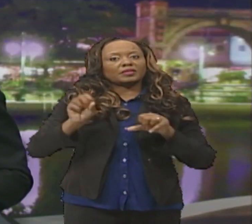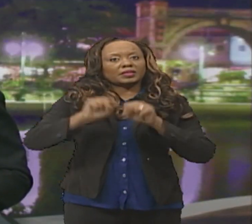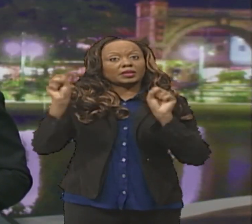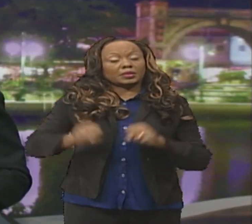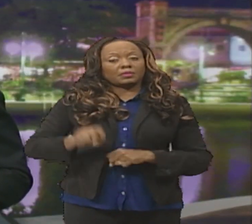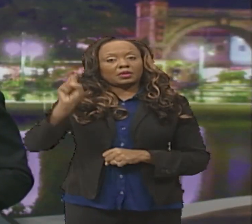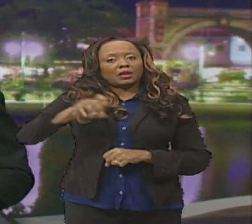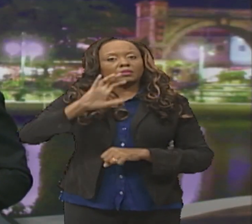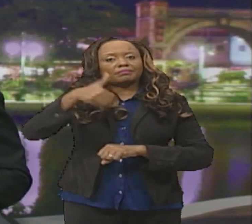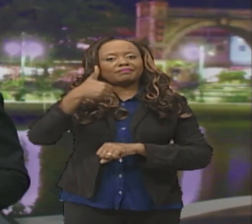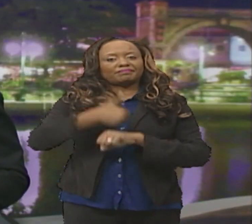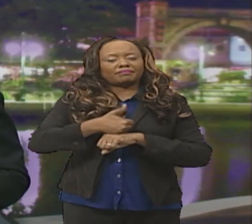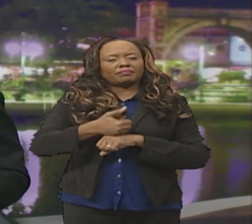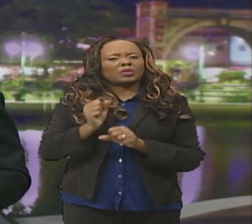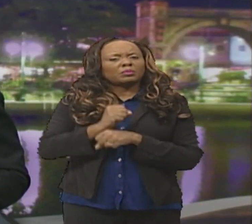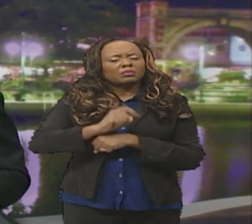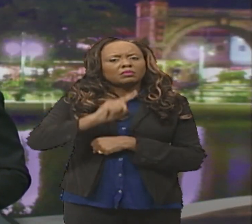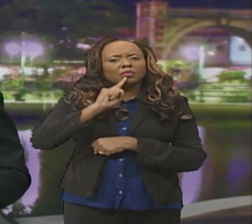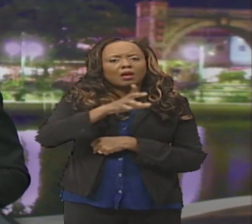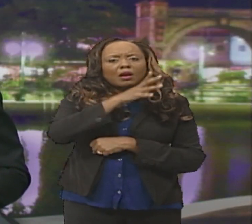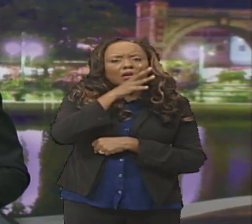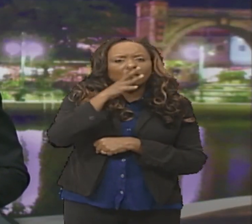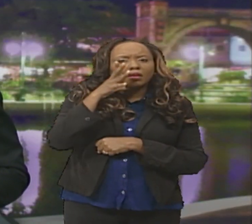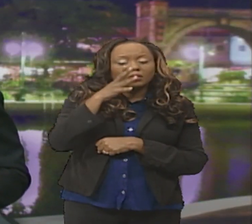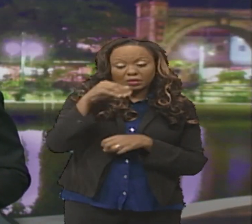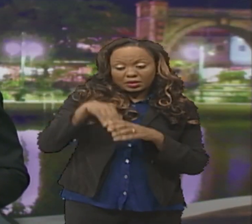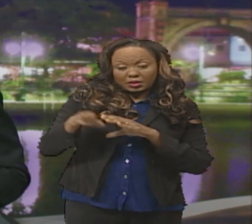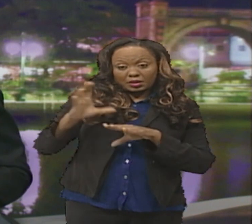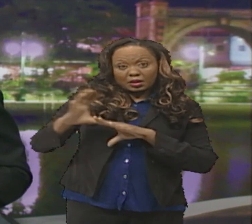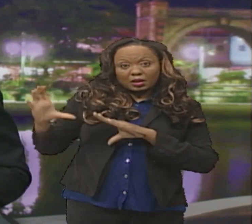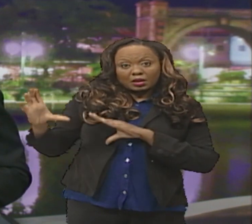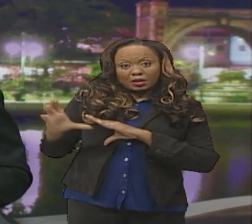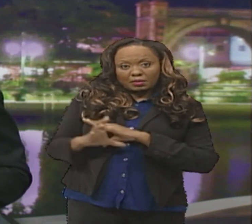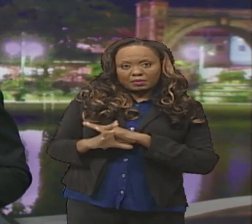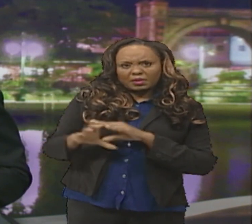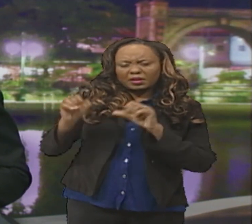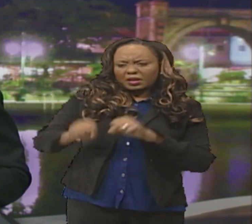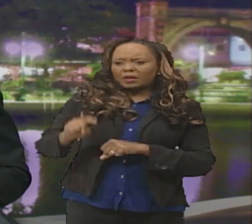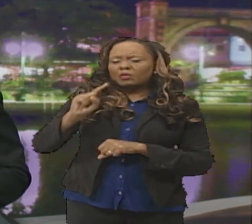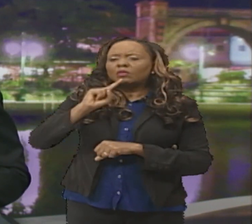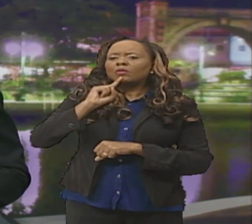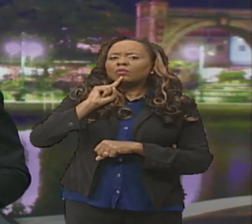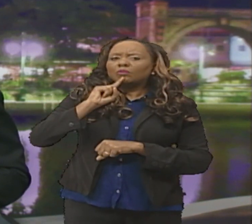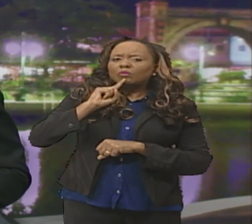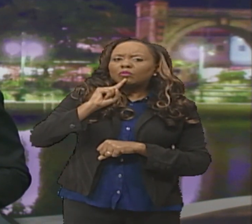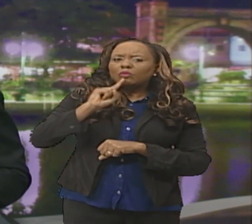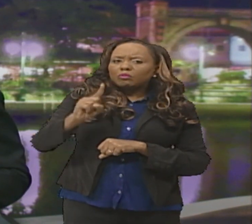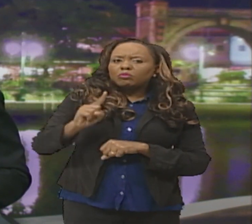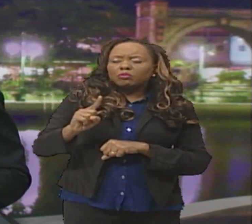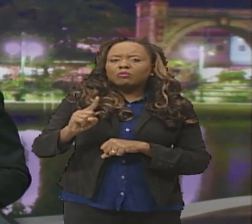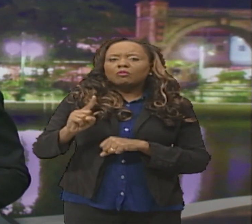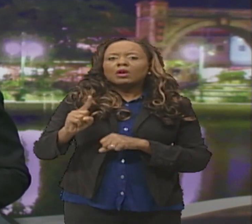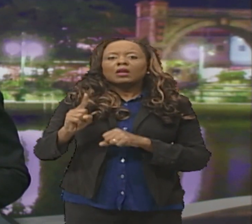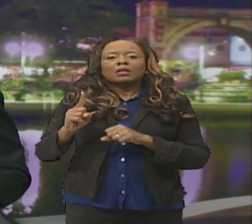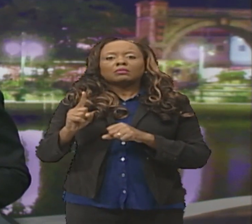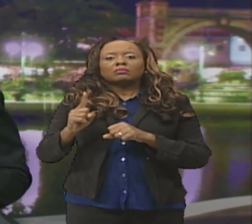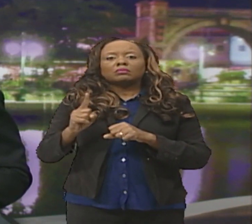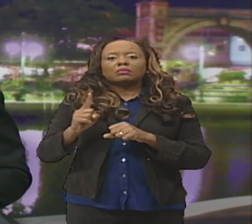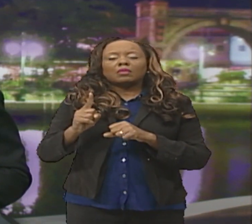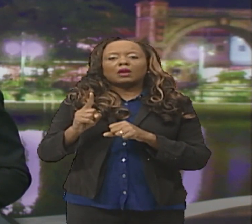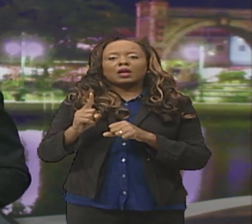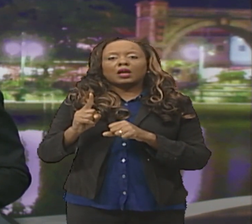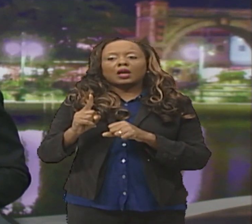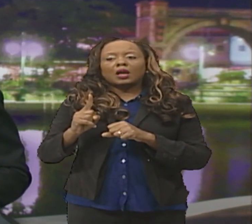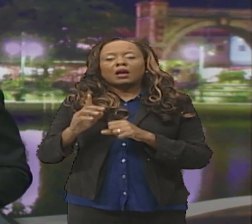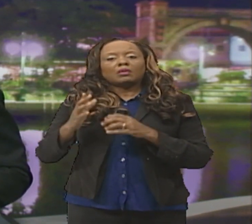Well, systems must be put in place to ensure agriculture in the Caribbean can rebound as quickly as possible after major climatic events